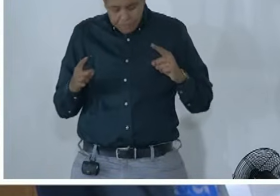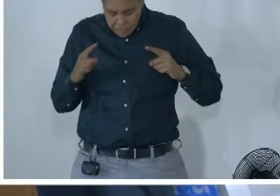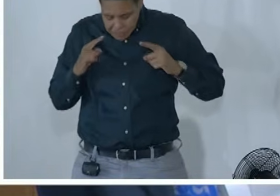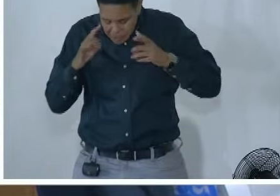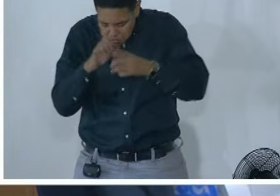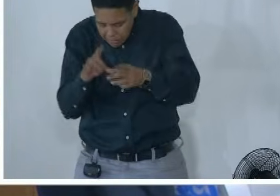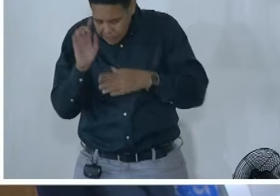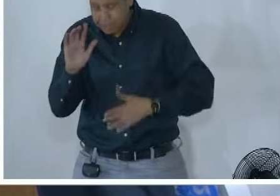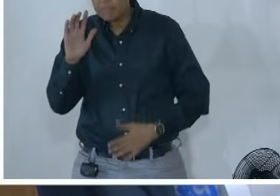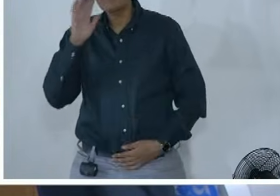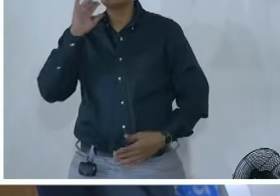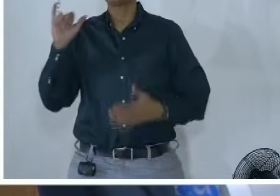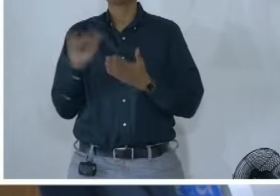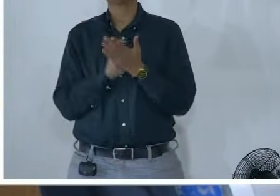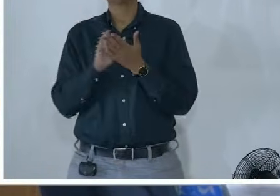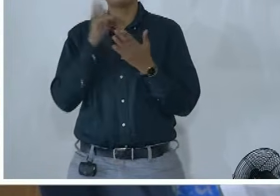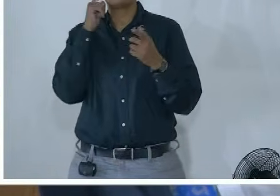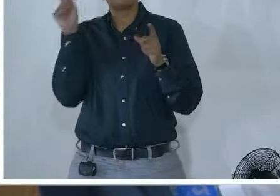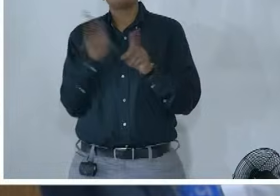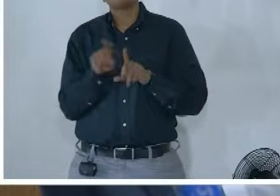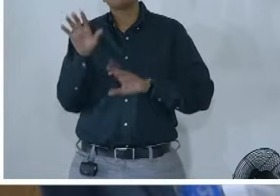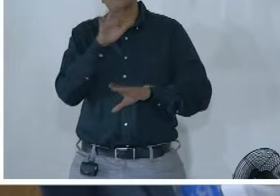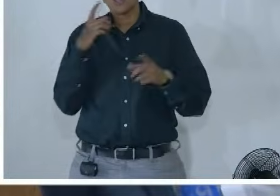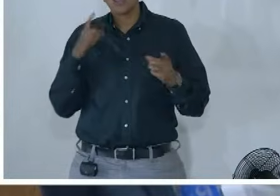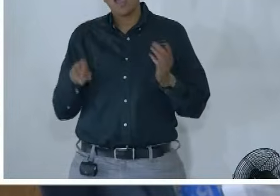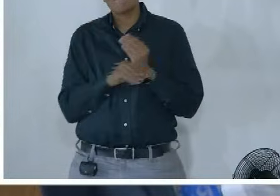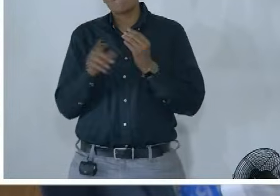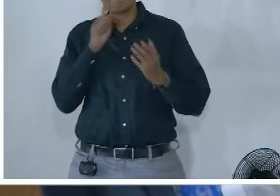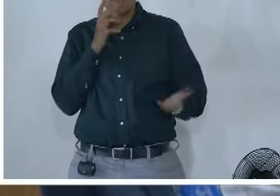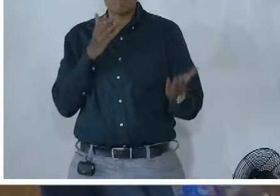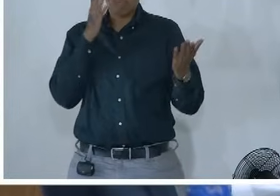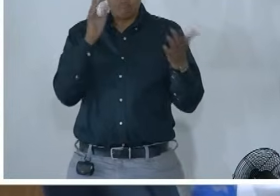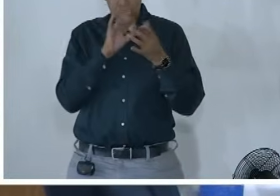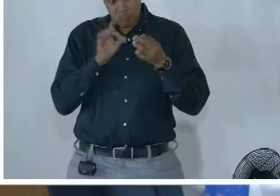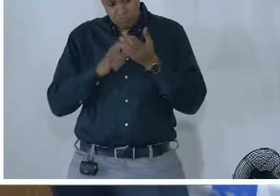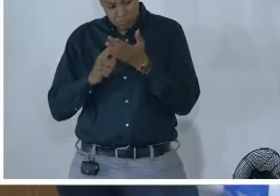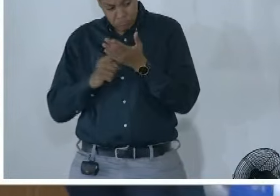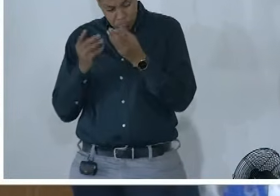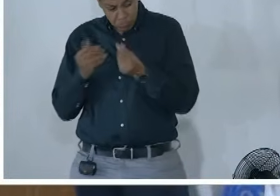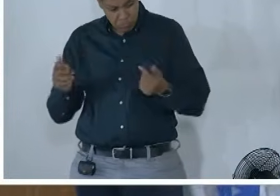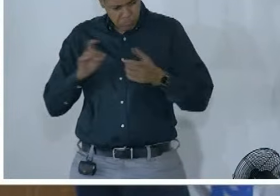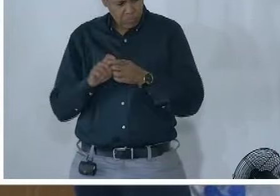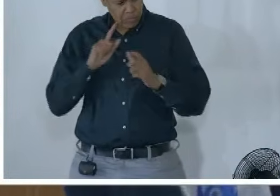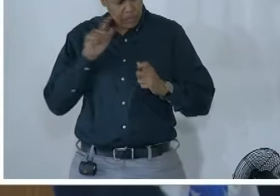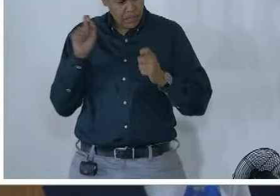relating to the New York Convention that addresses arbitration in a